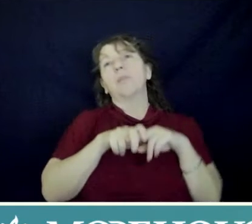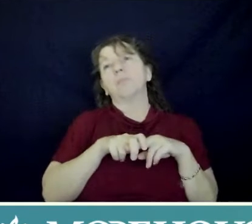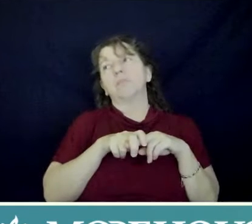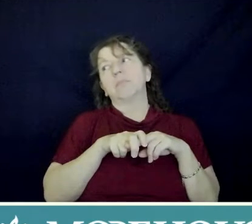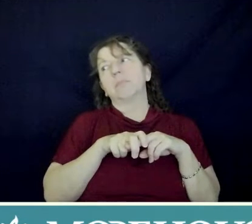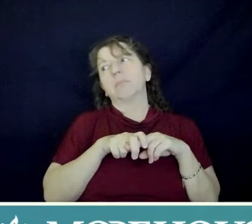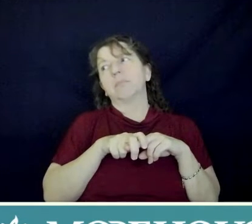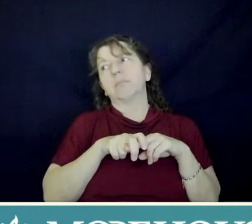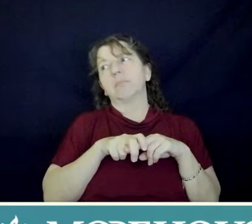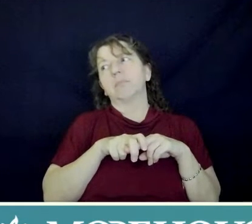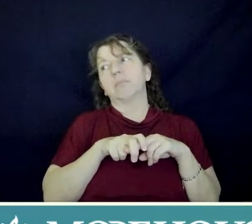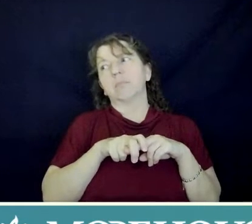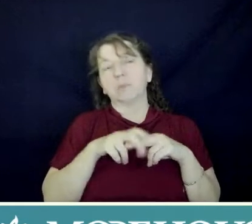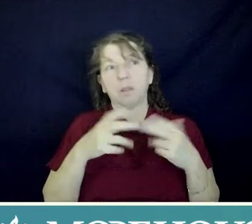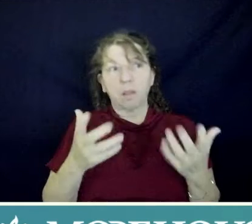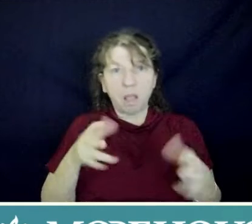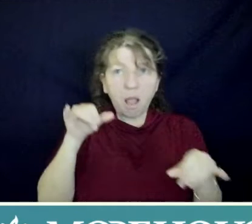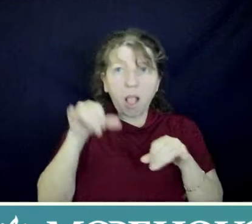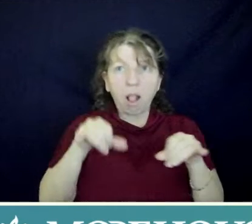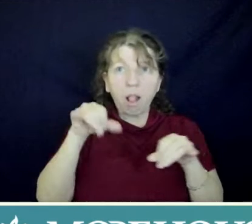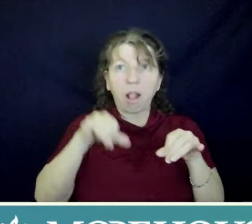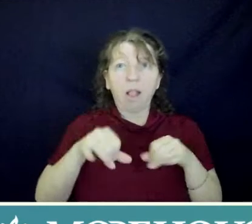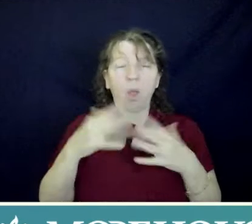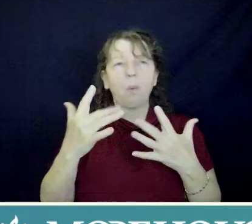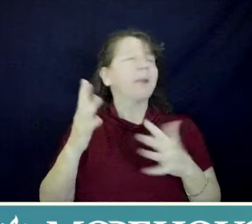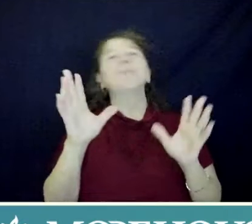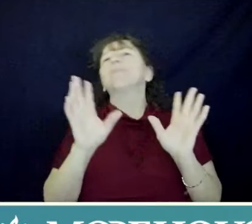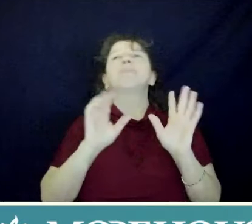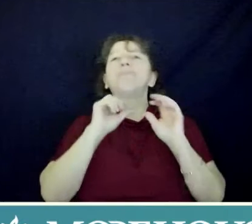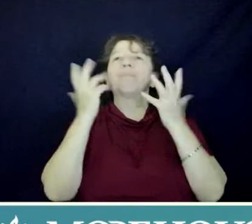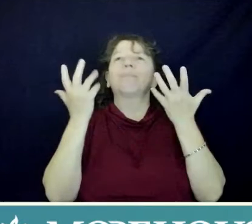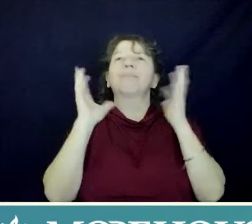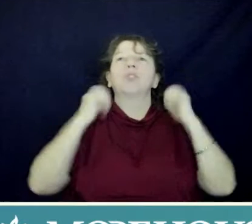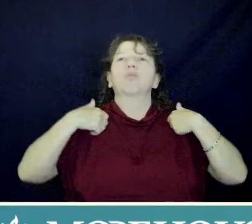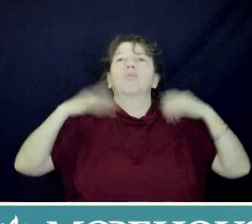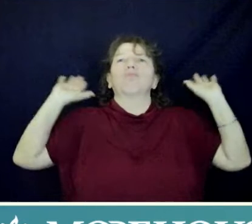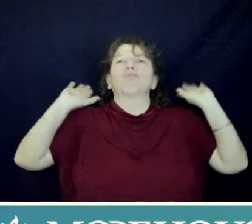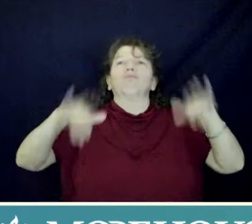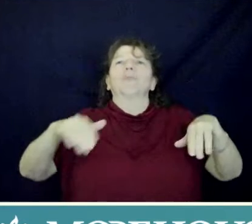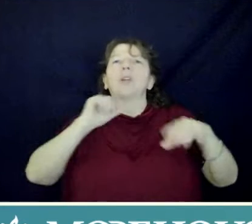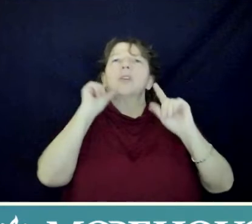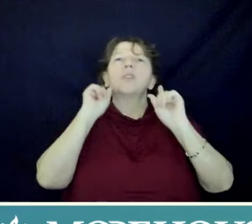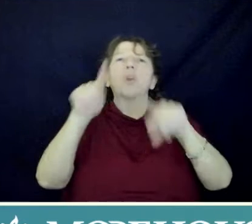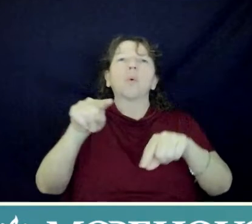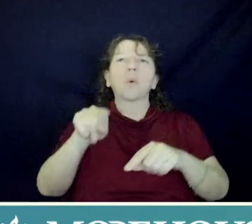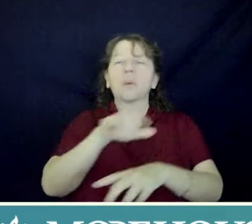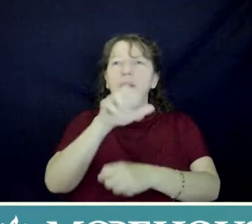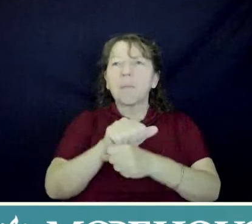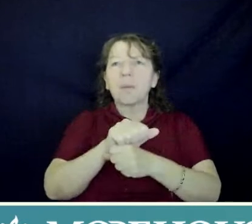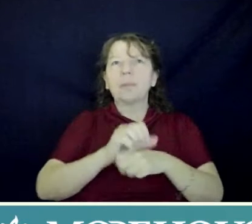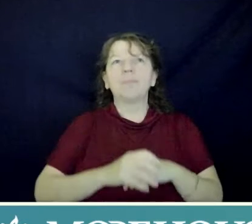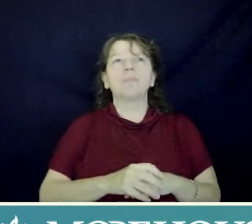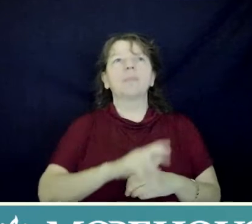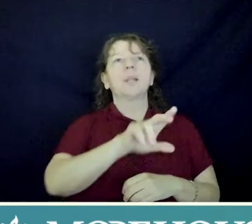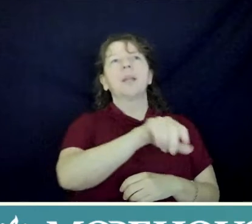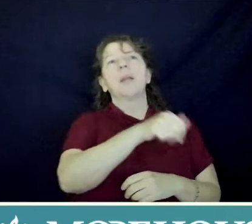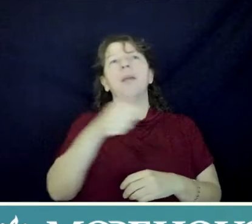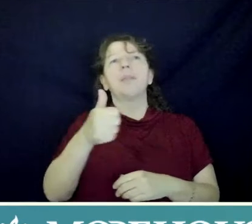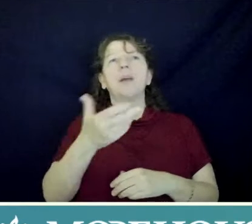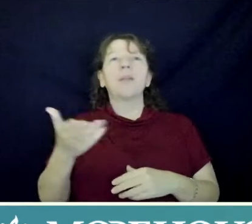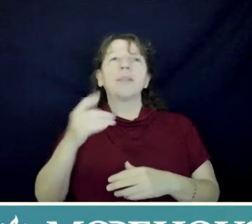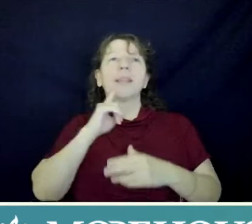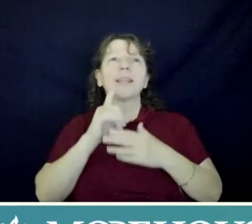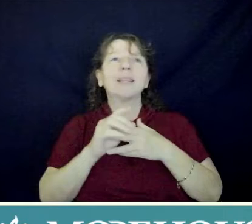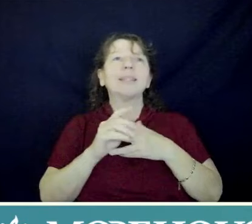their appointments. The other challenge we have in terms of improving health outcomes for this population is the referral protocol